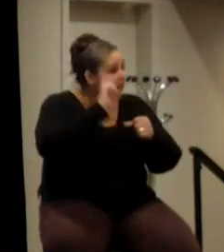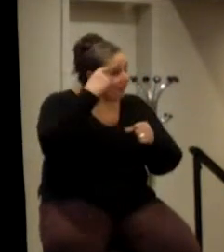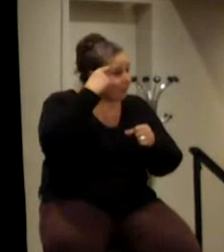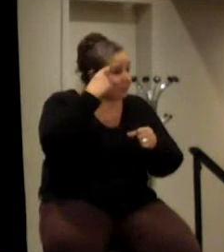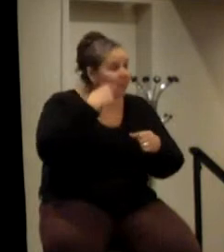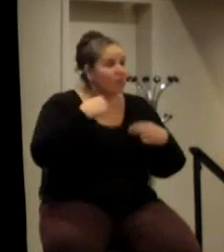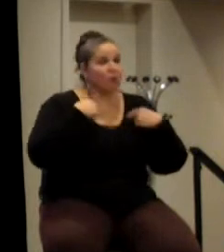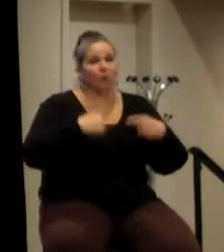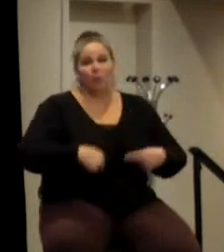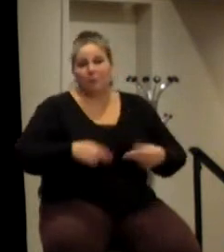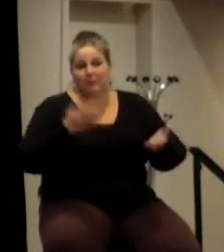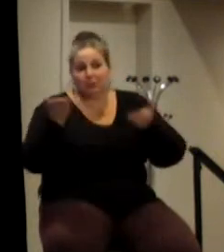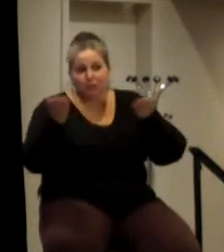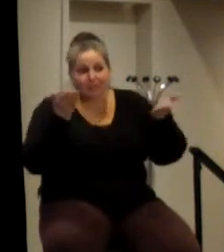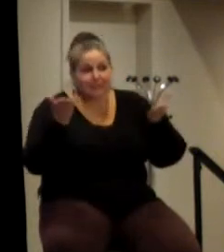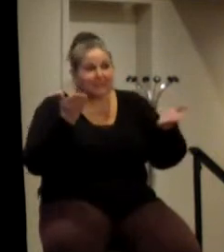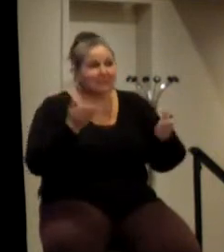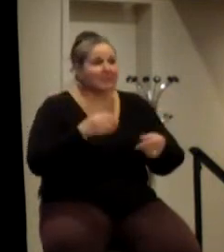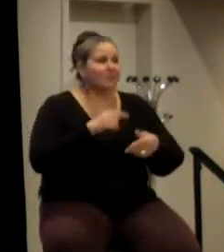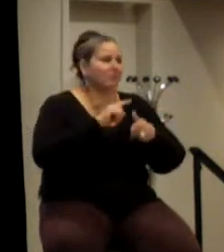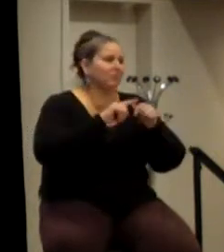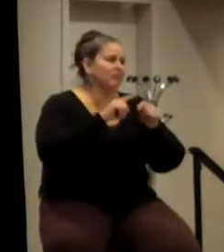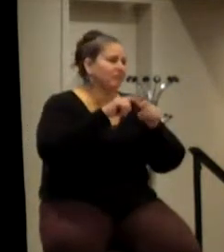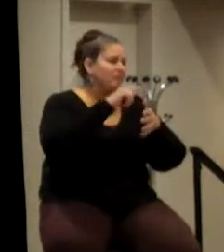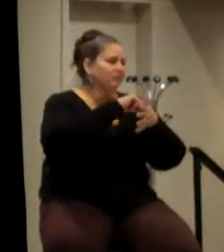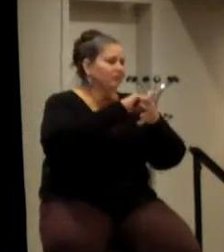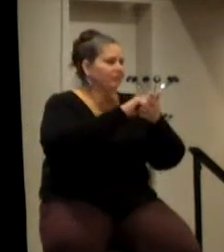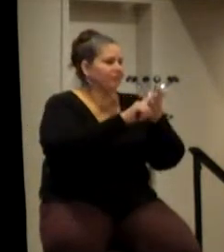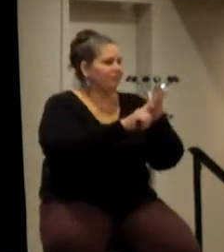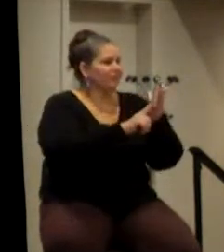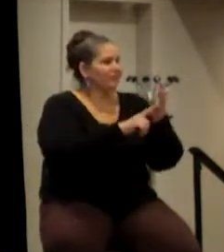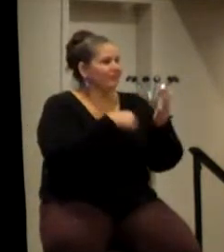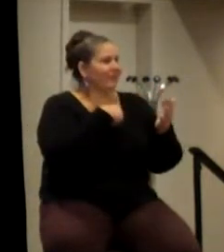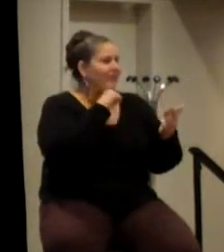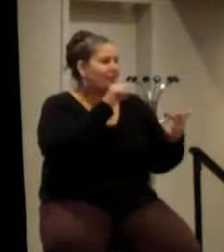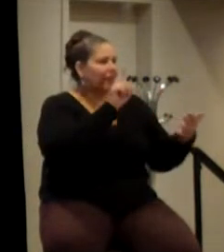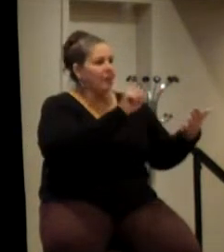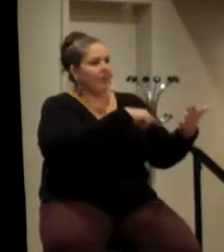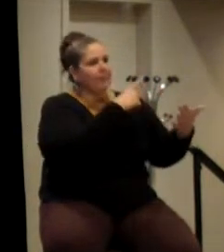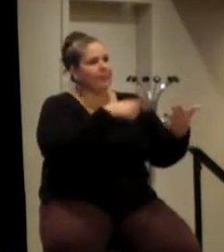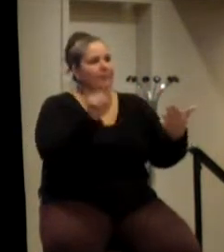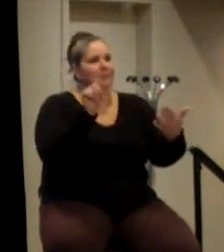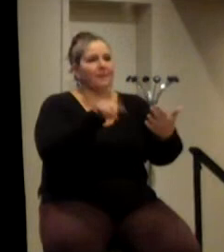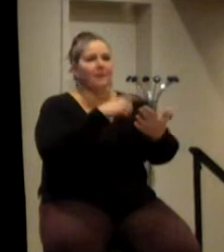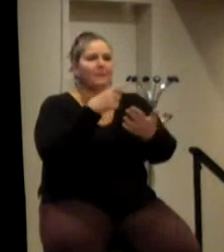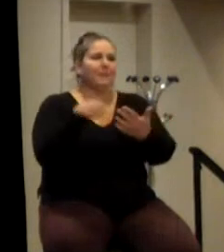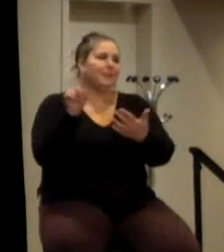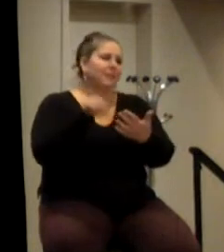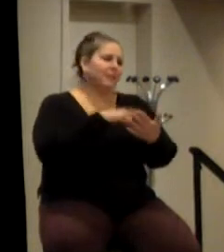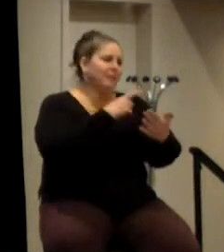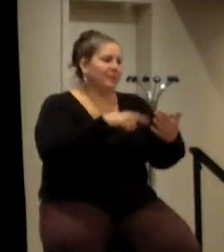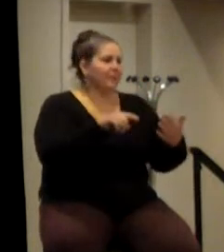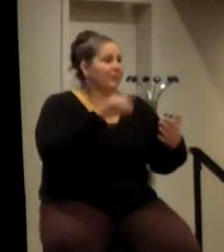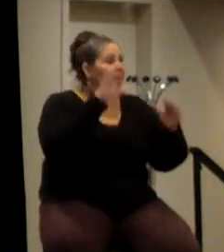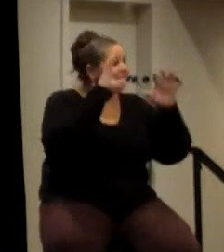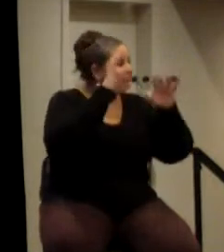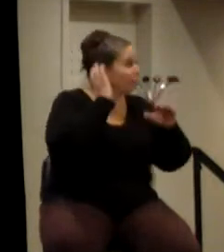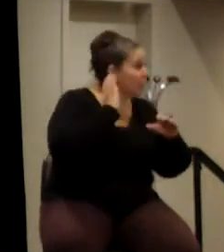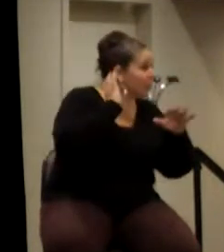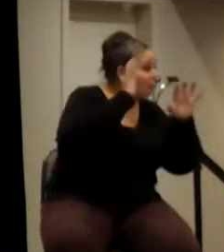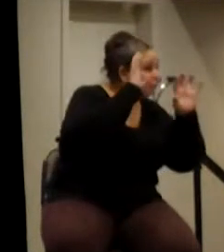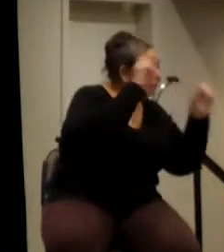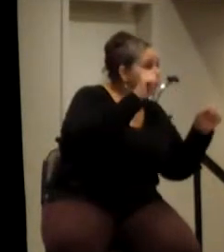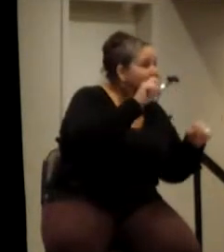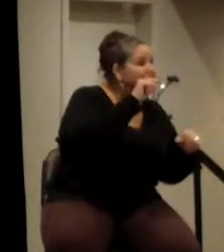to Monday morning quarterback the decisions that the former president made, the existing president makes, or the existing